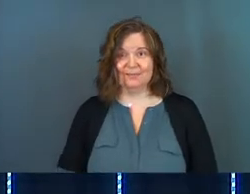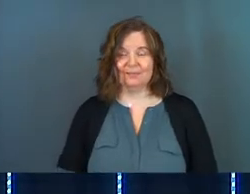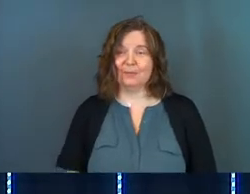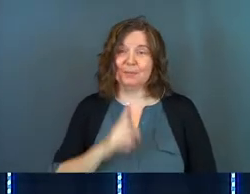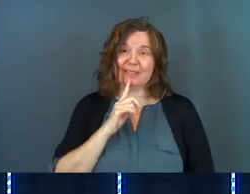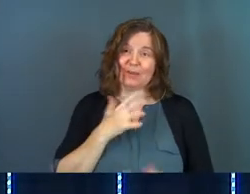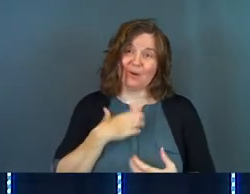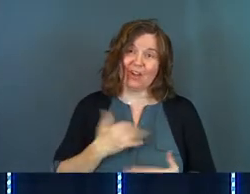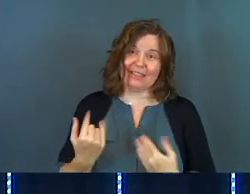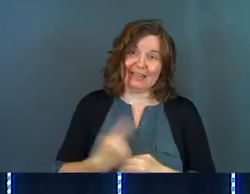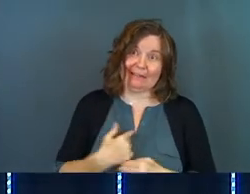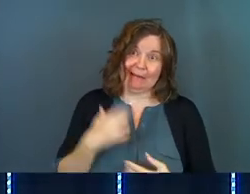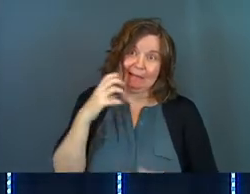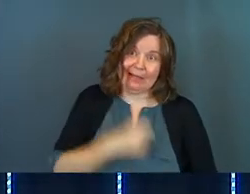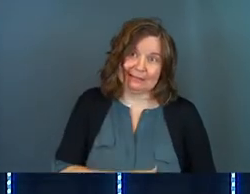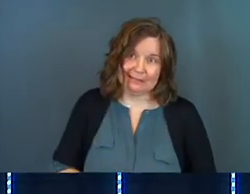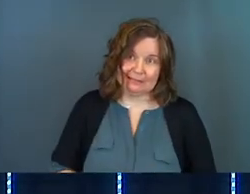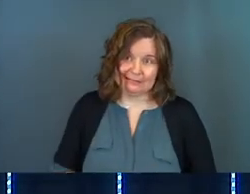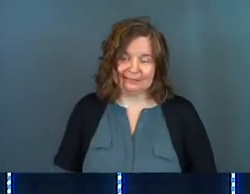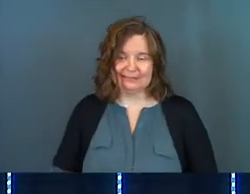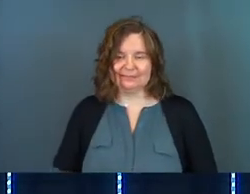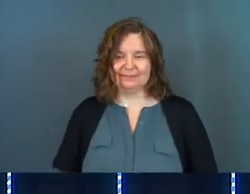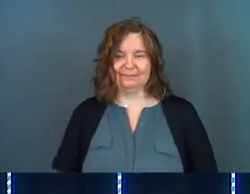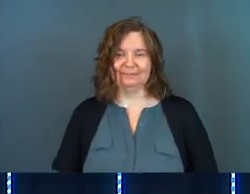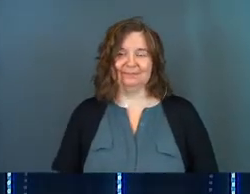But they weren't hungry that day, I guess.